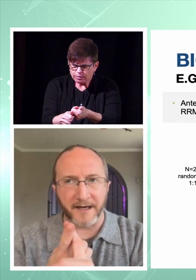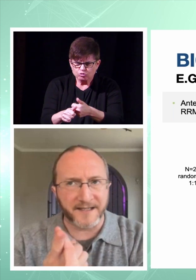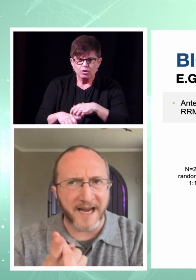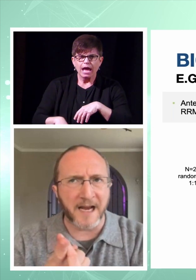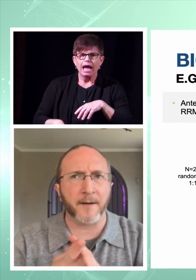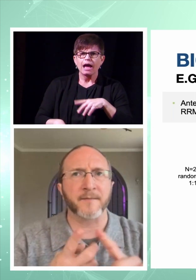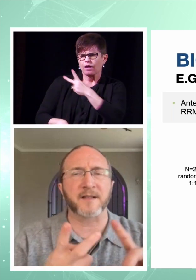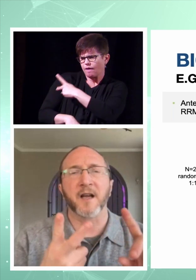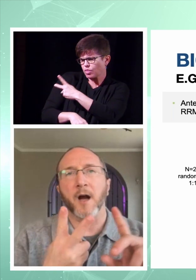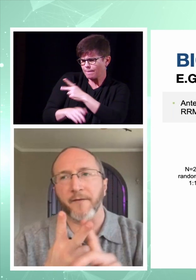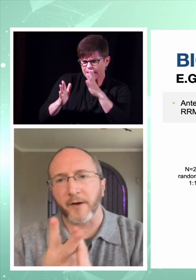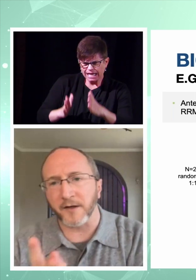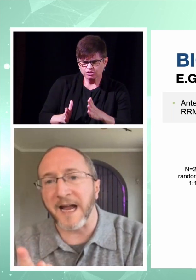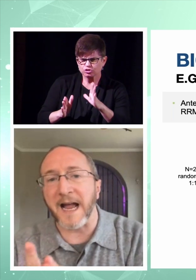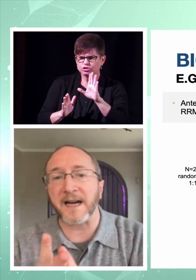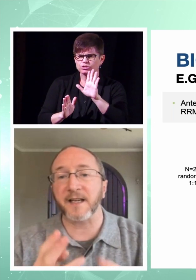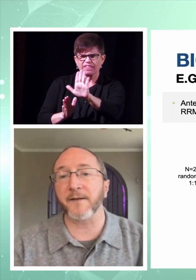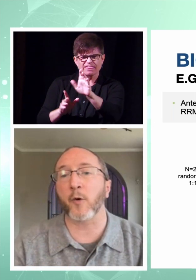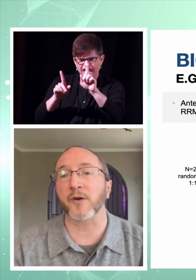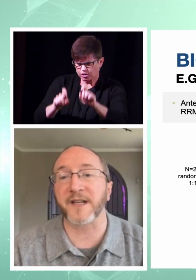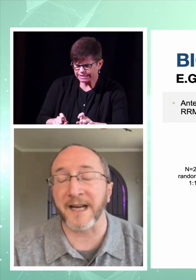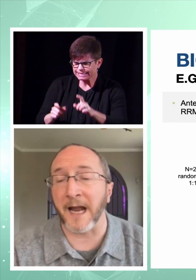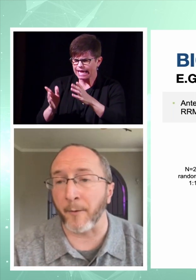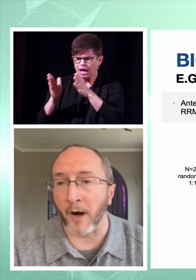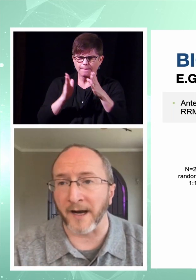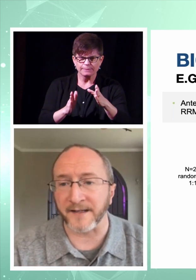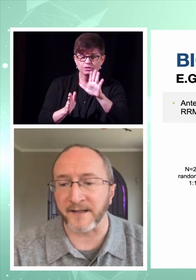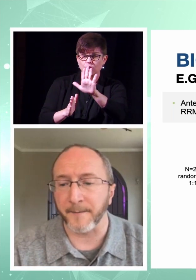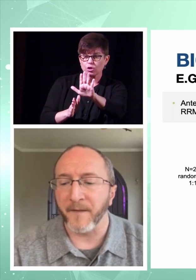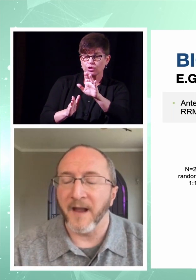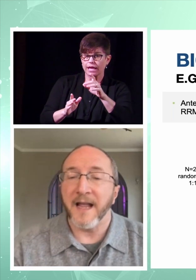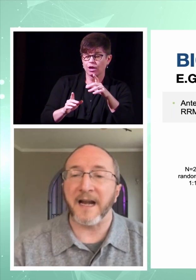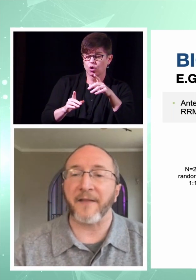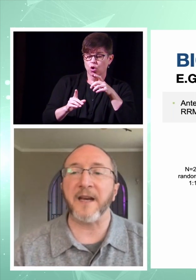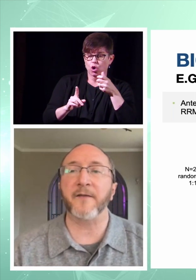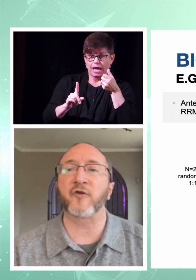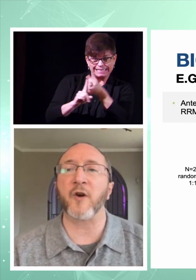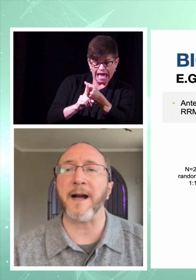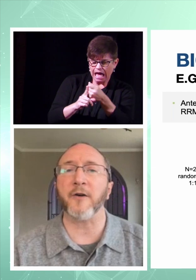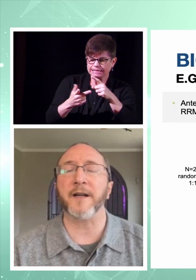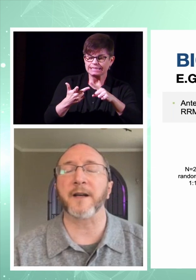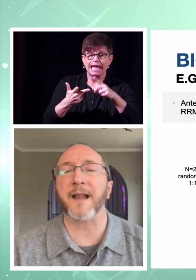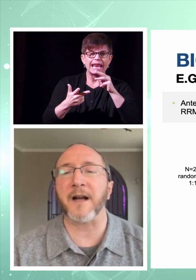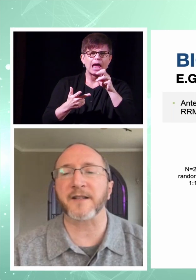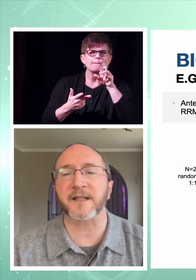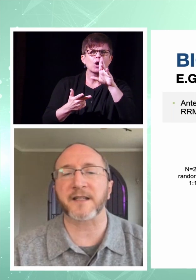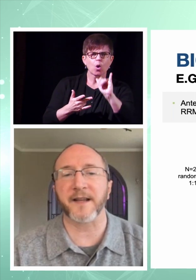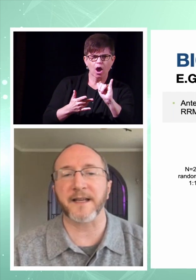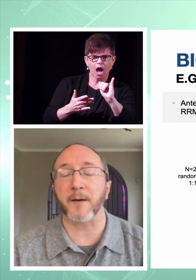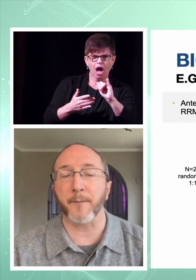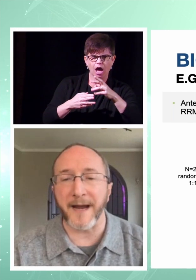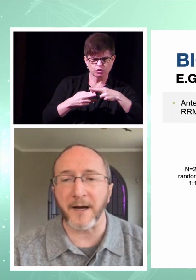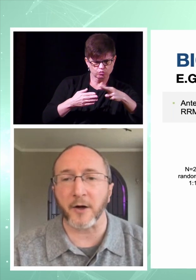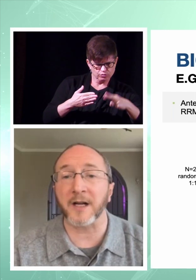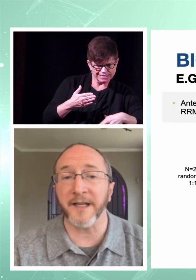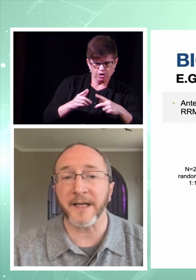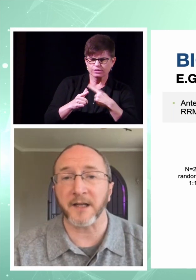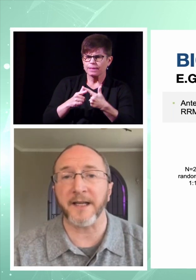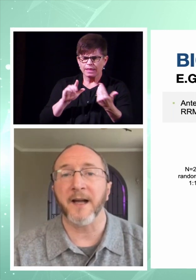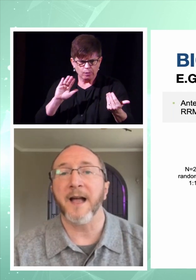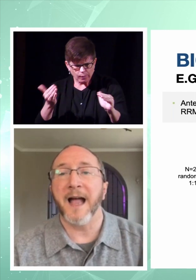their exams, of their attacks, and of course, getting MRIs. And at the end of the trial, it allows us to then